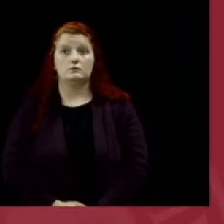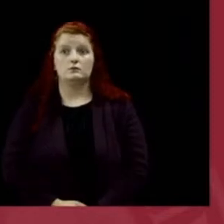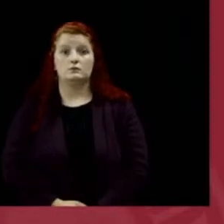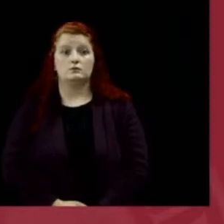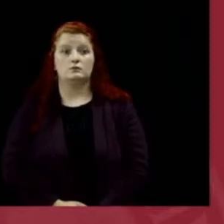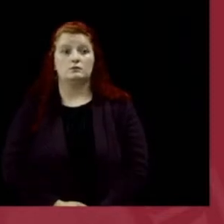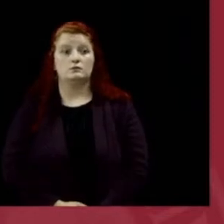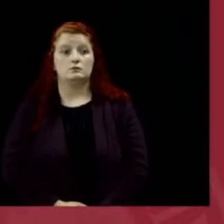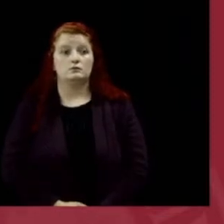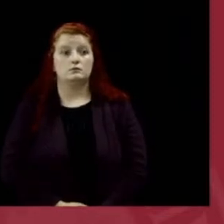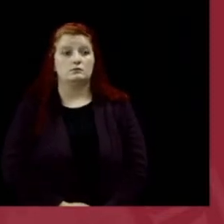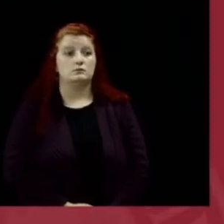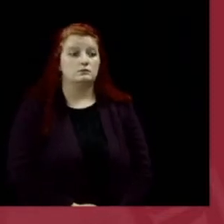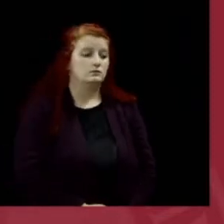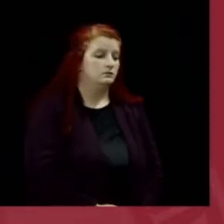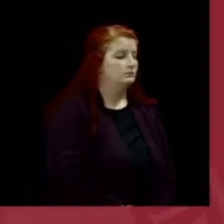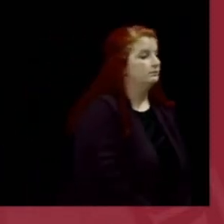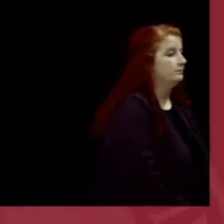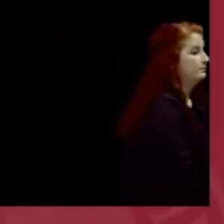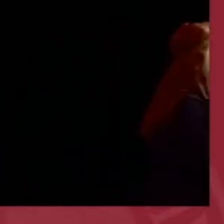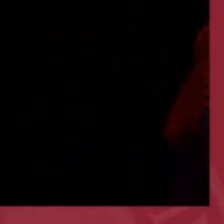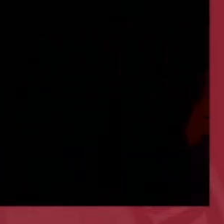Gerardo Acevedo.